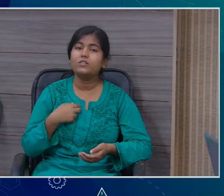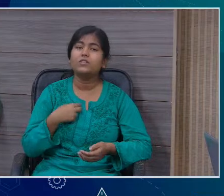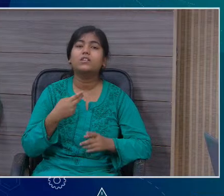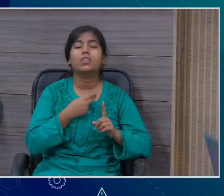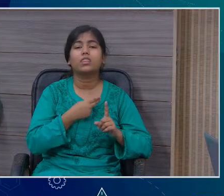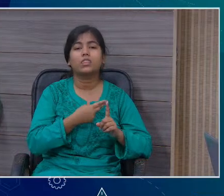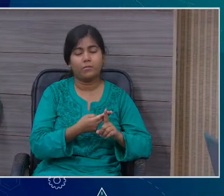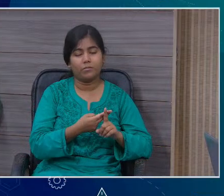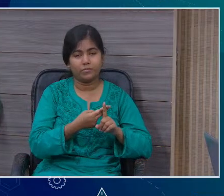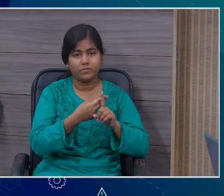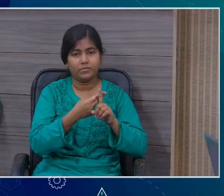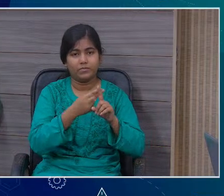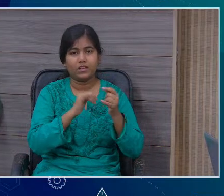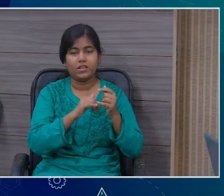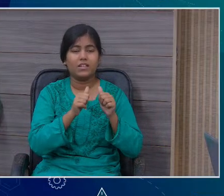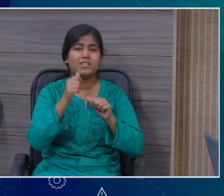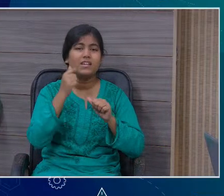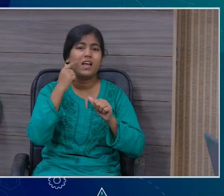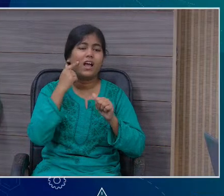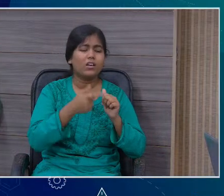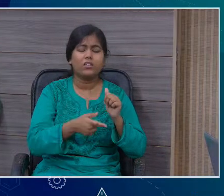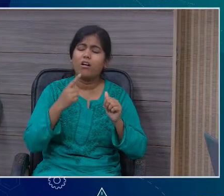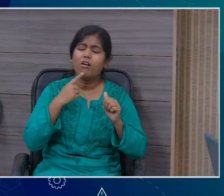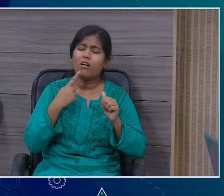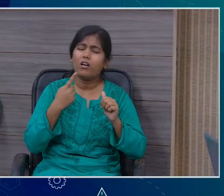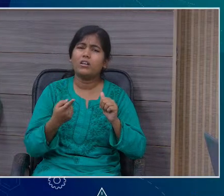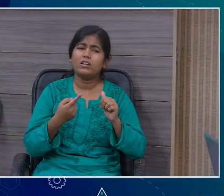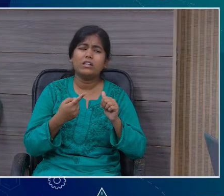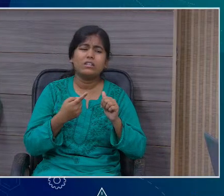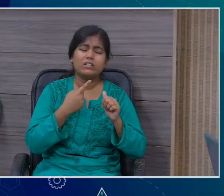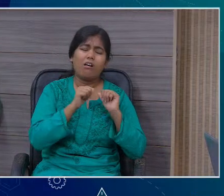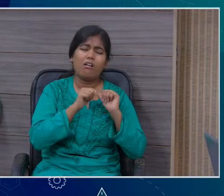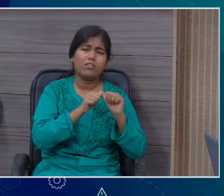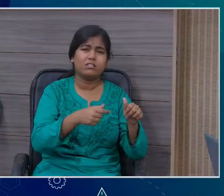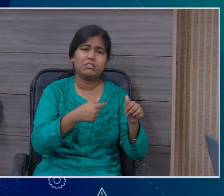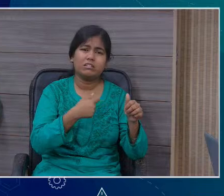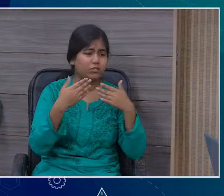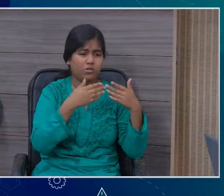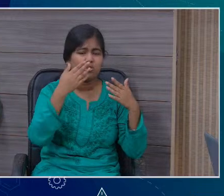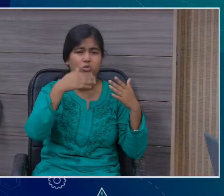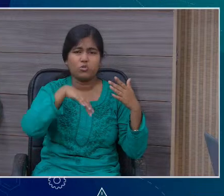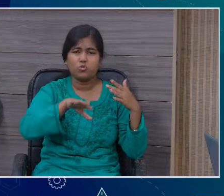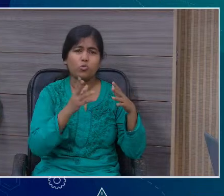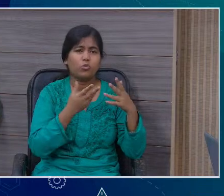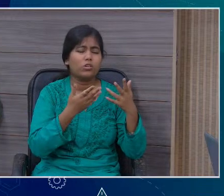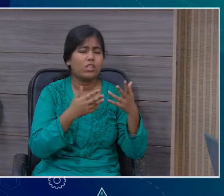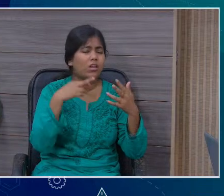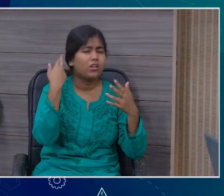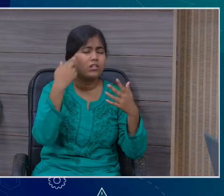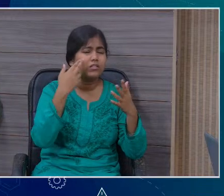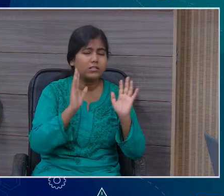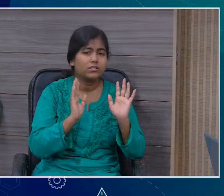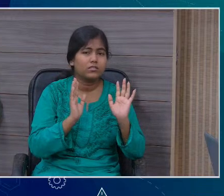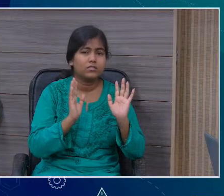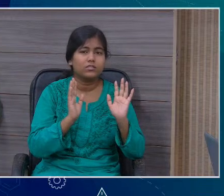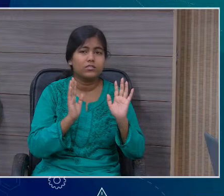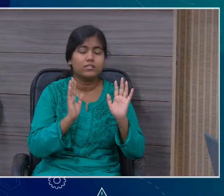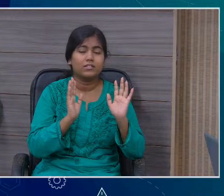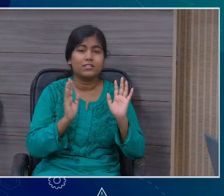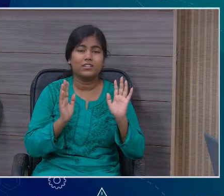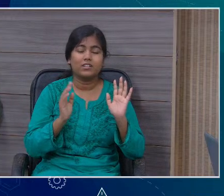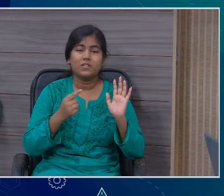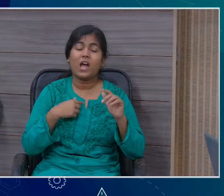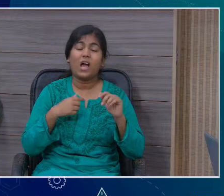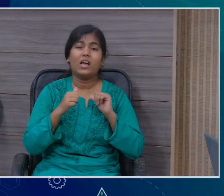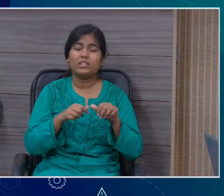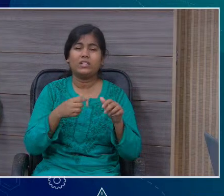Okay. So he tells why does he not go to school. So Sahib replies that there is no school in his area. And when he says that there is no school in